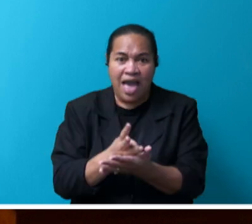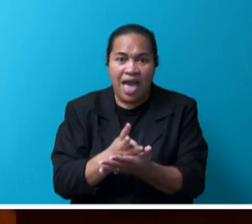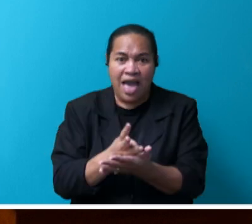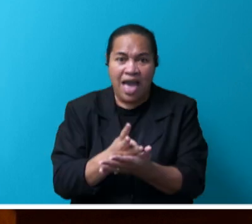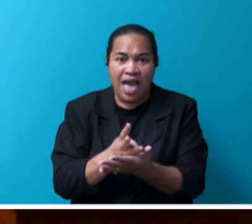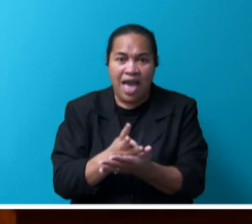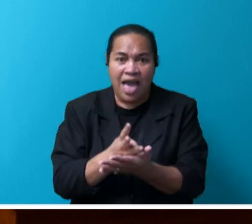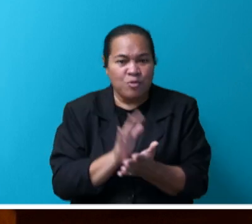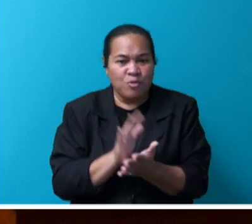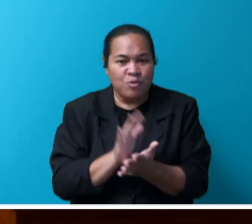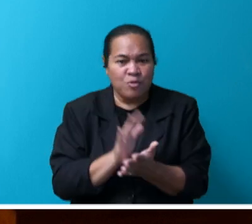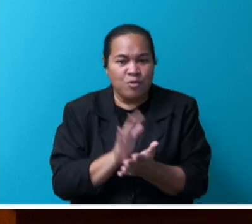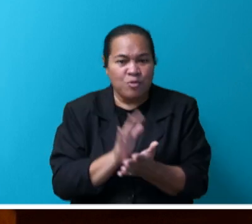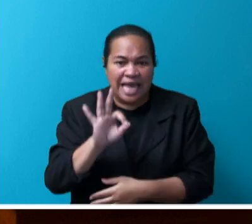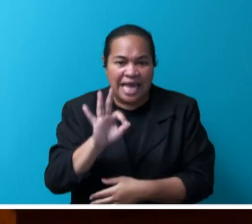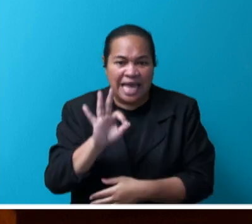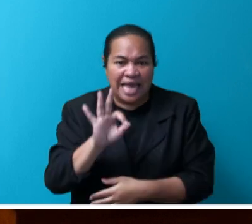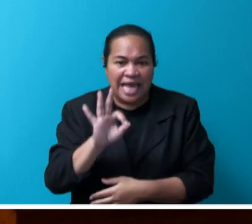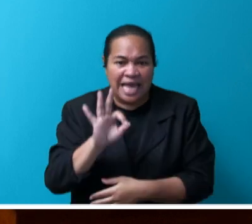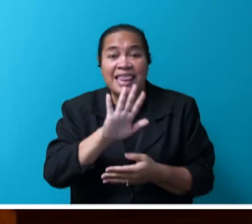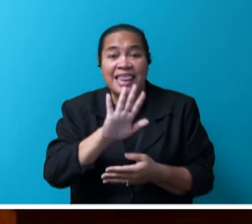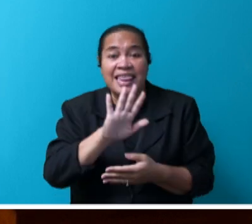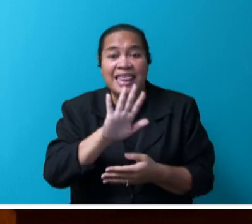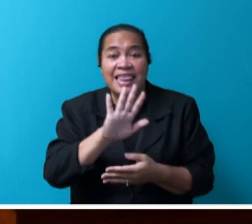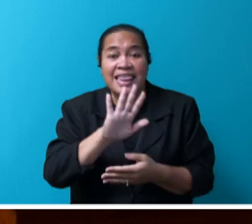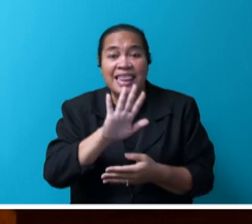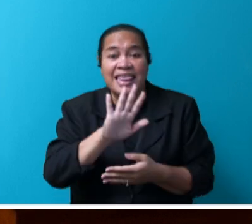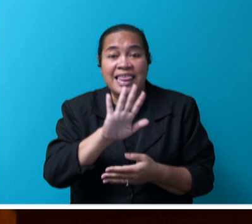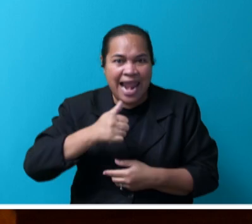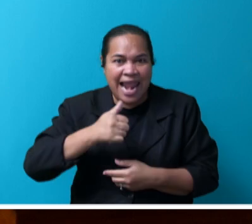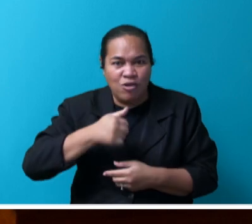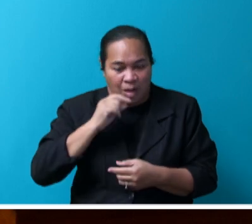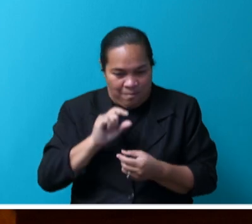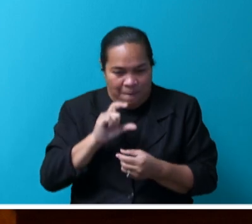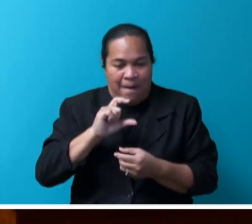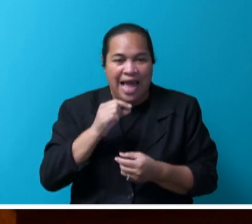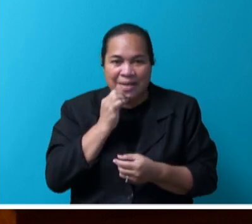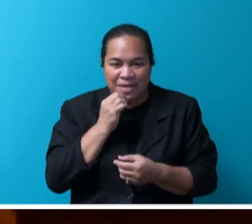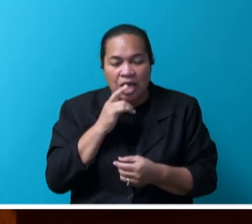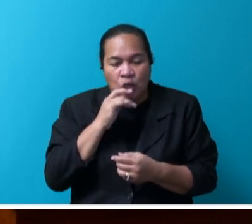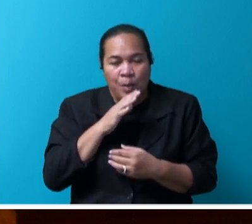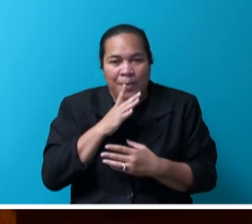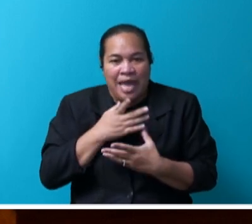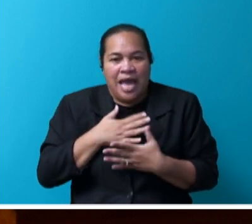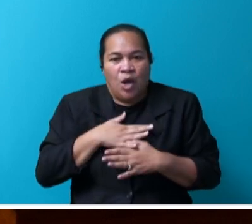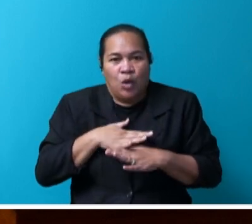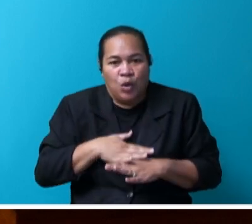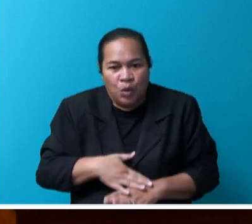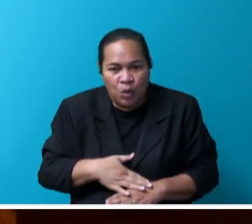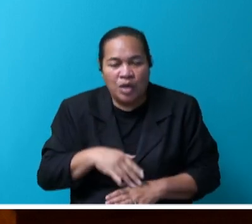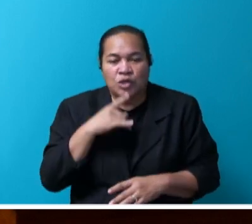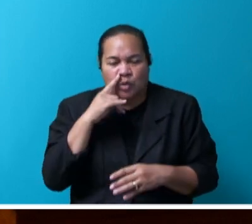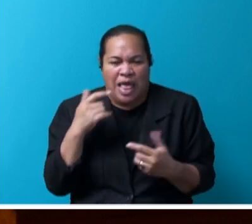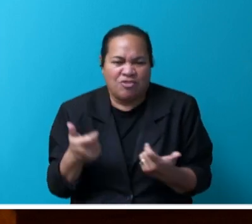that promote societal well-being and collective human empowerment. To conclude, Mr. Speaker, I wish to respond